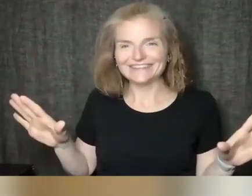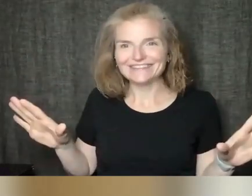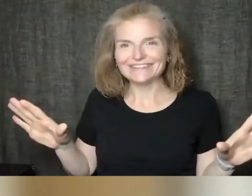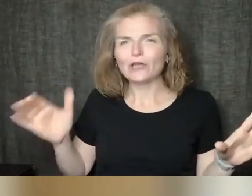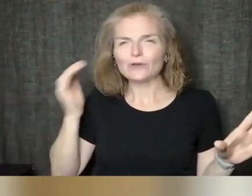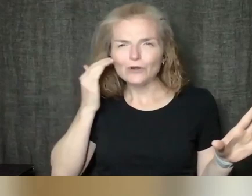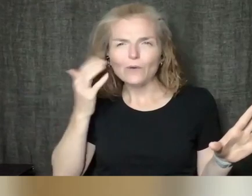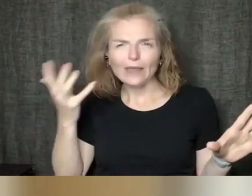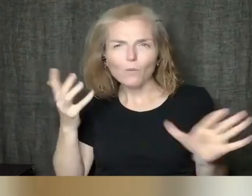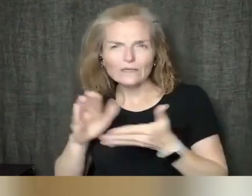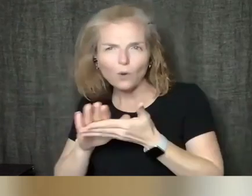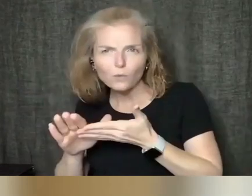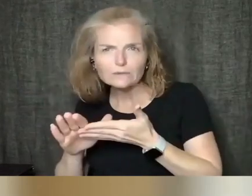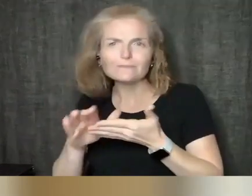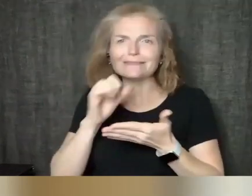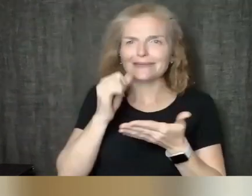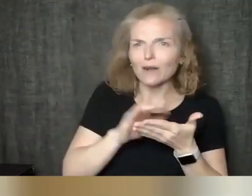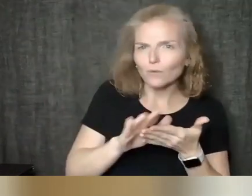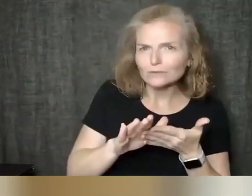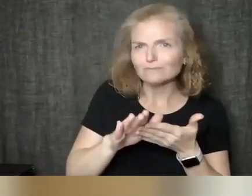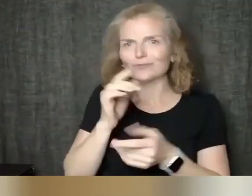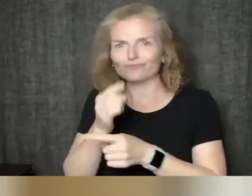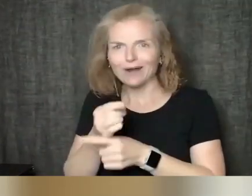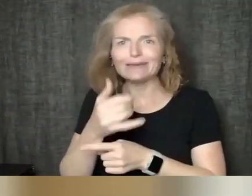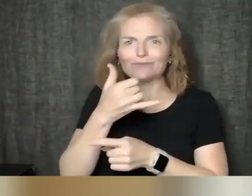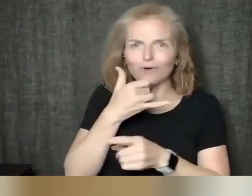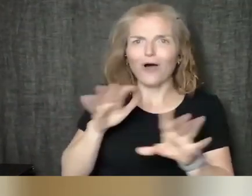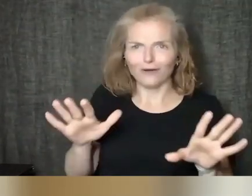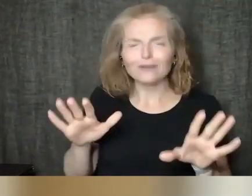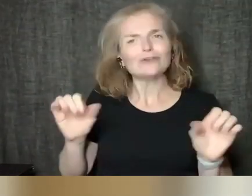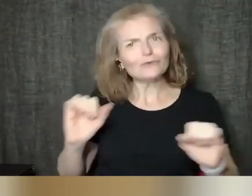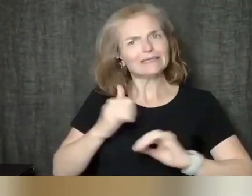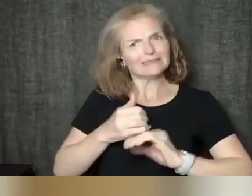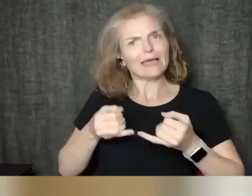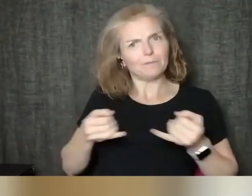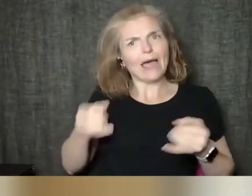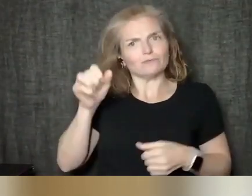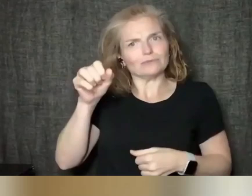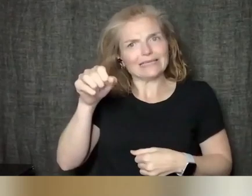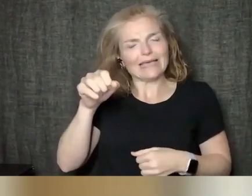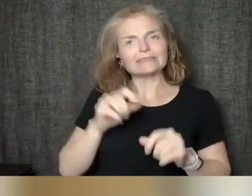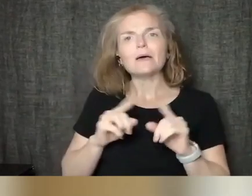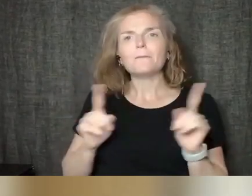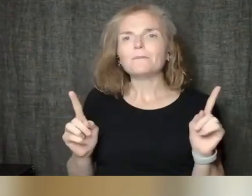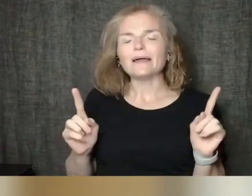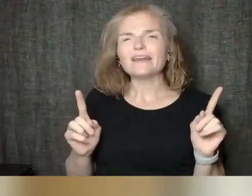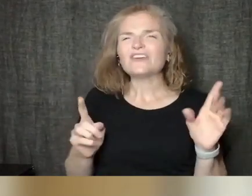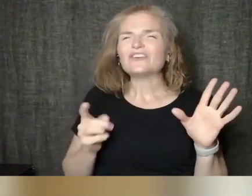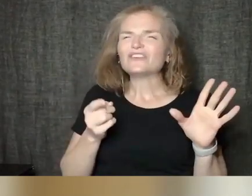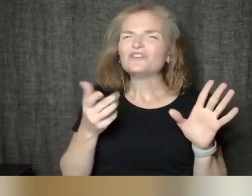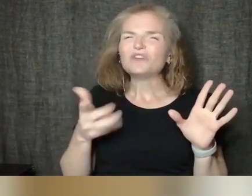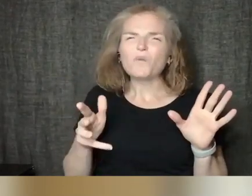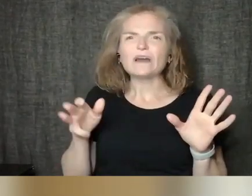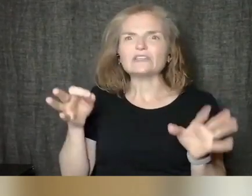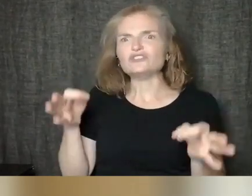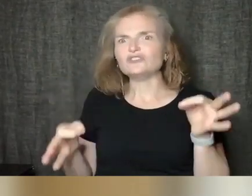and unwholesome, right from wrong. But that doesn't mean that the mind goes into a lot of judgment that leads